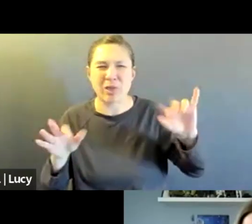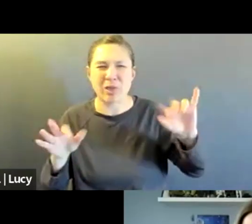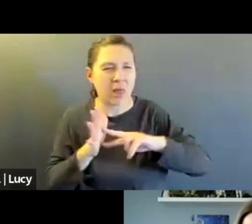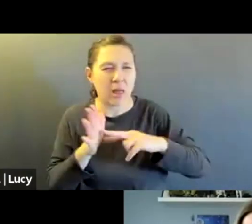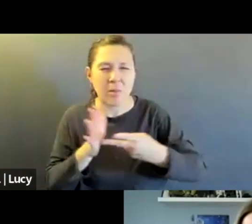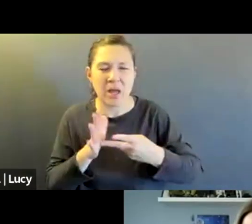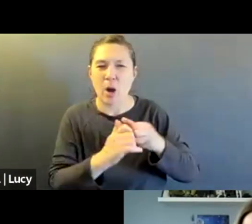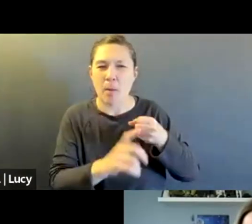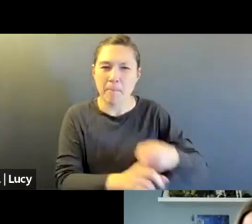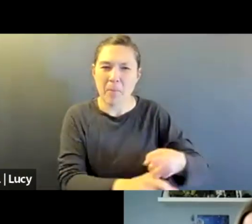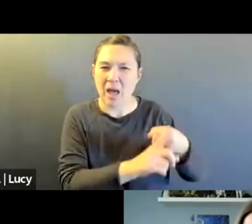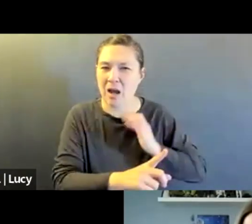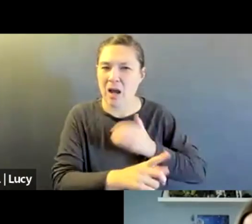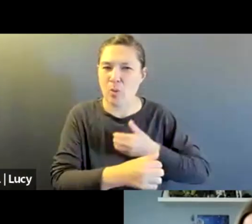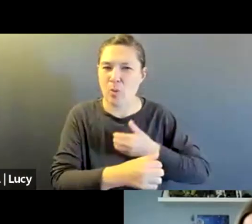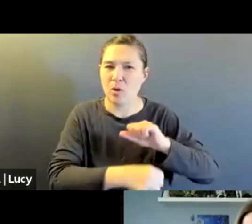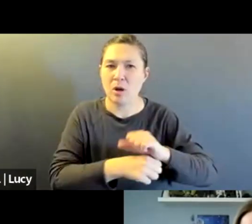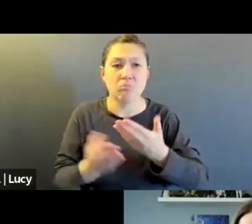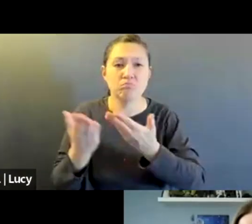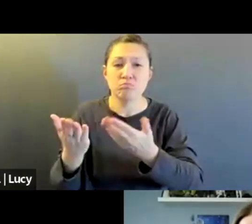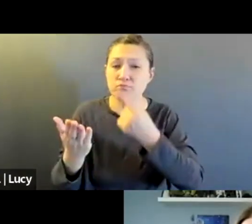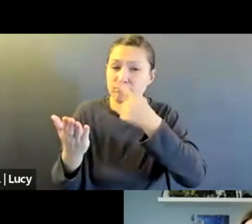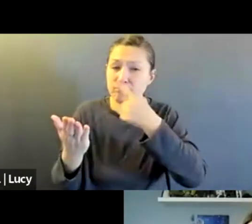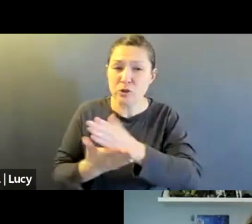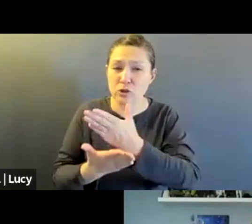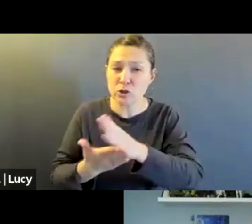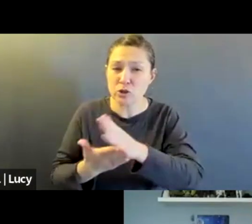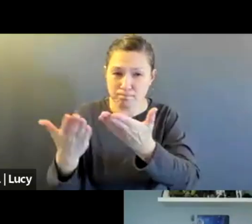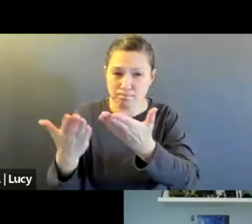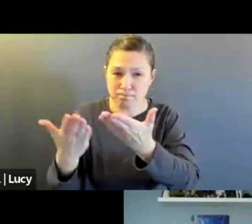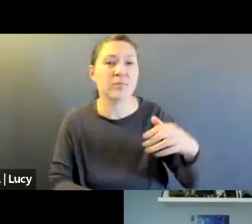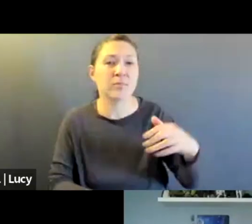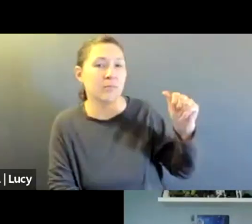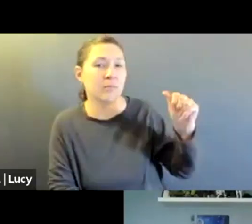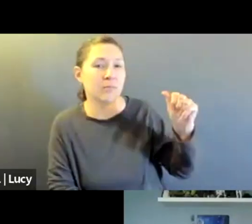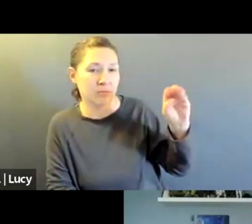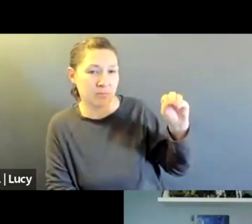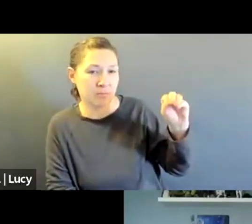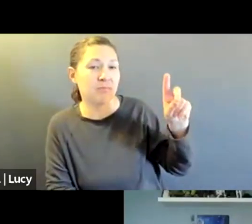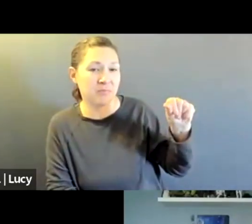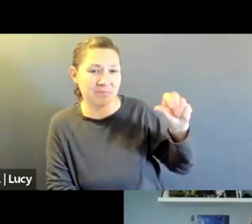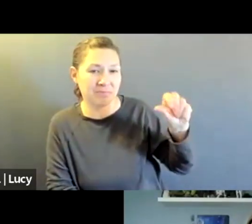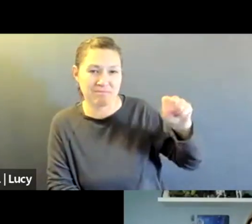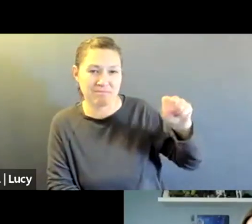it mean for all of us. So Amanda, can you please share with us your insight? Yeah, thanks, Jen. It has been a